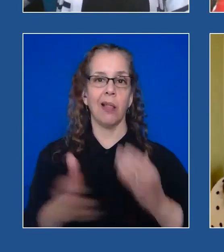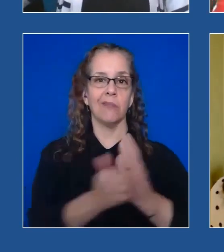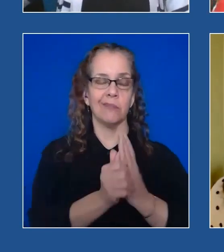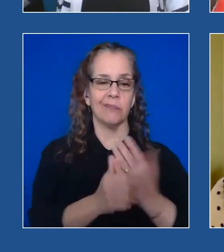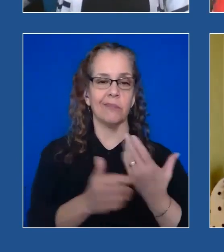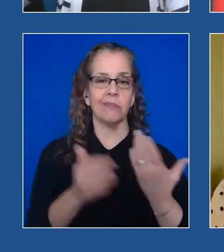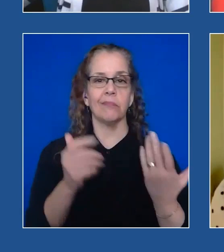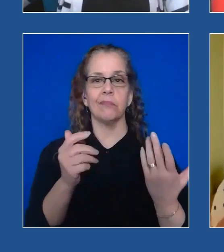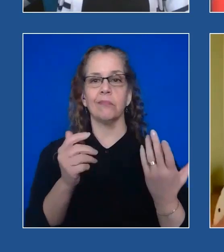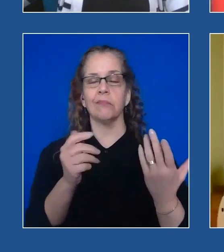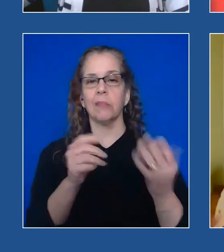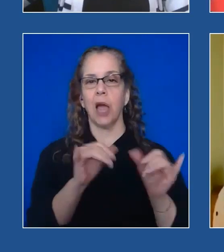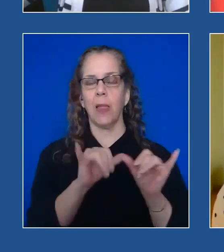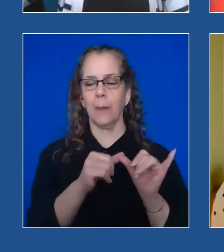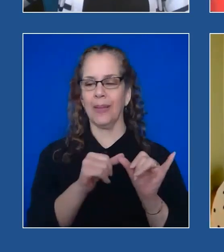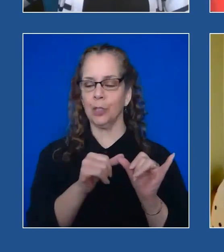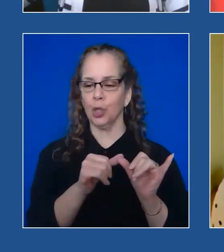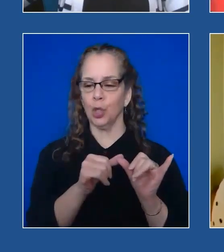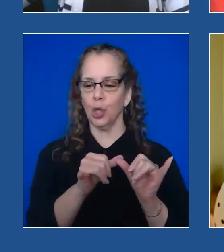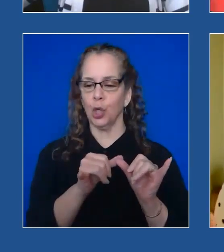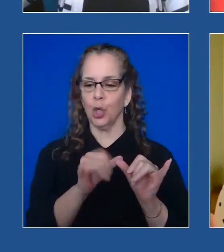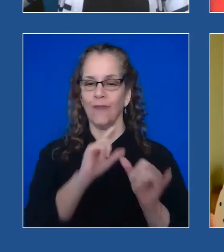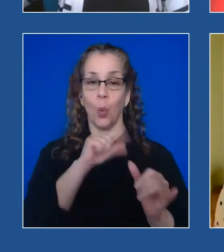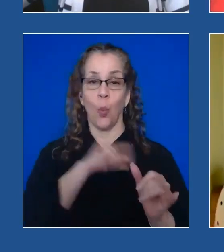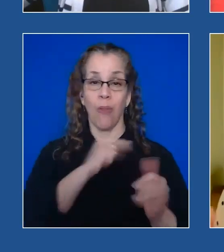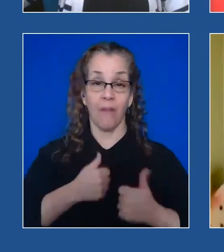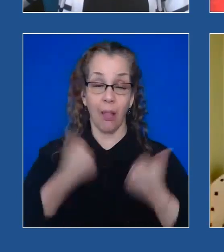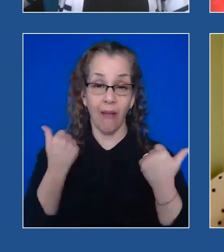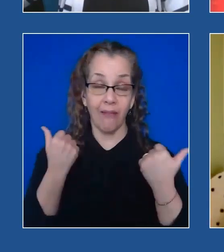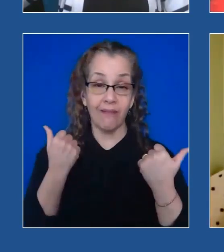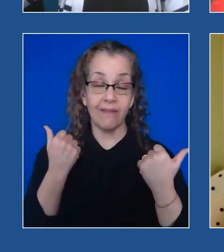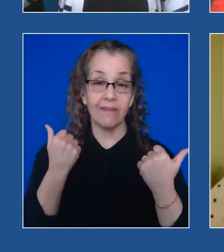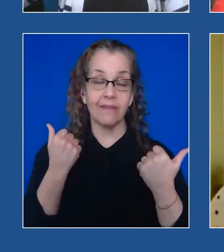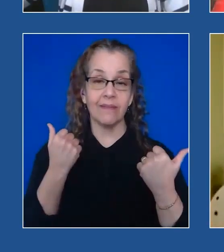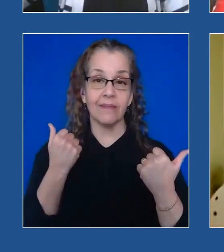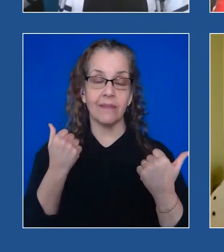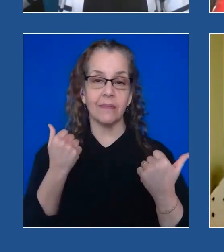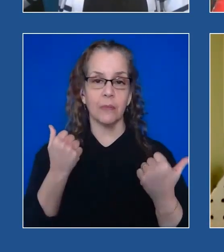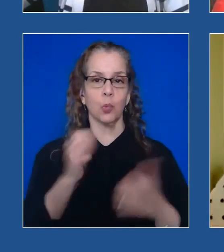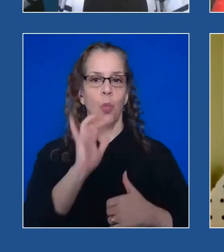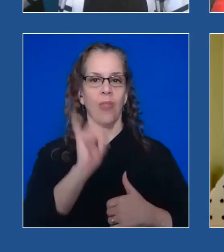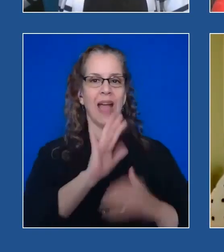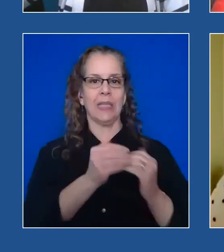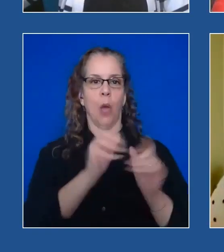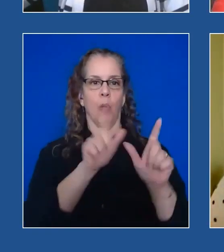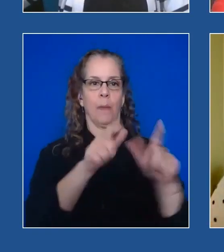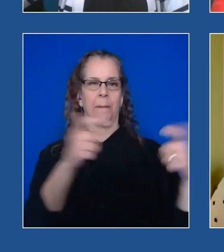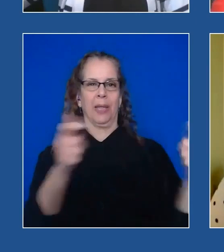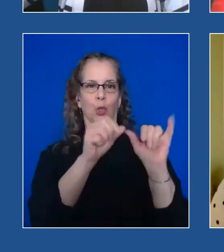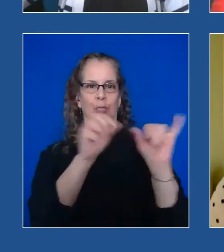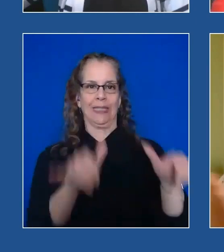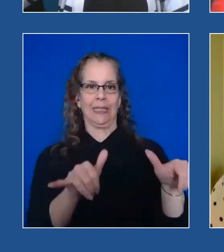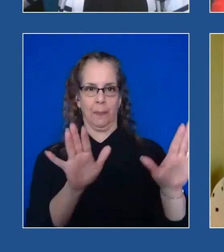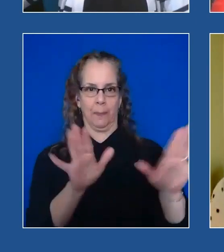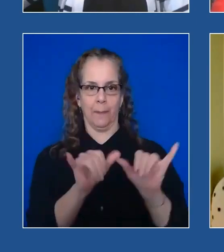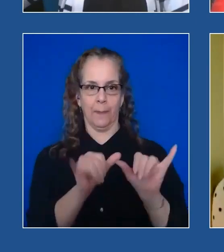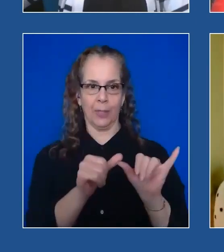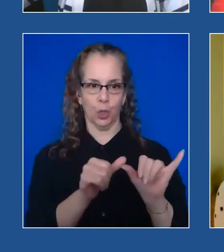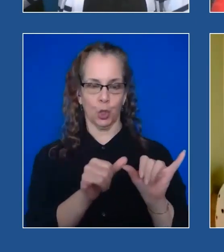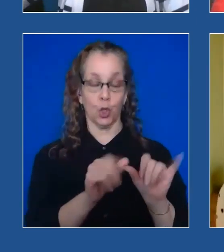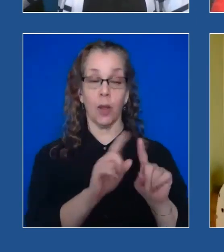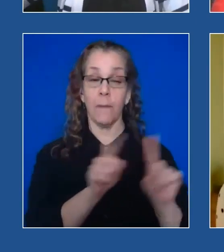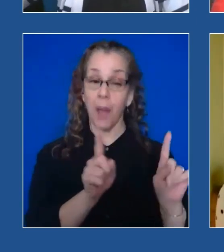measure of quality of life. So that's our larger system of measurement. But then we have